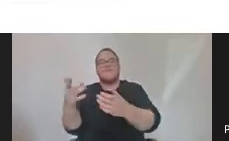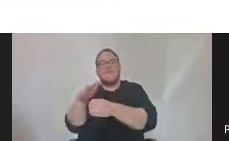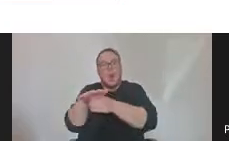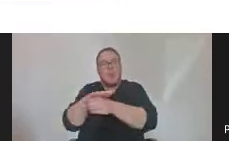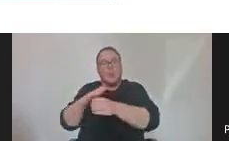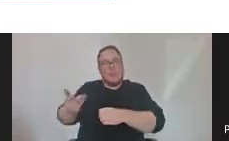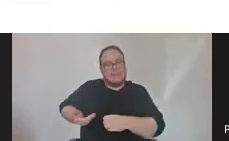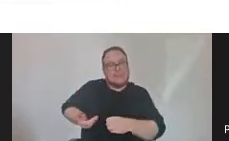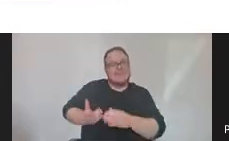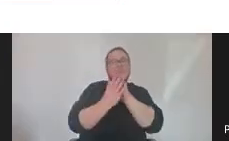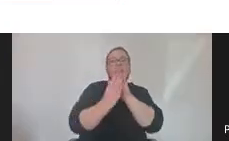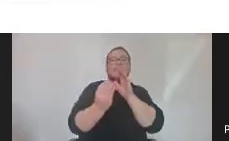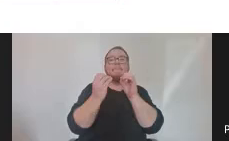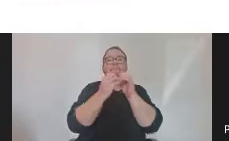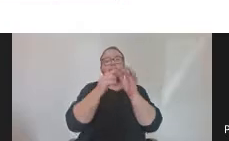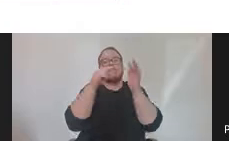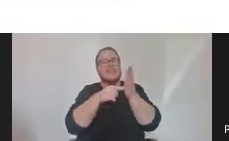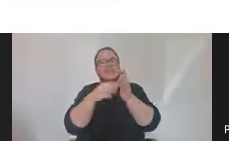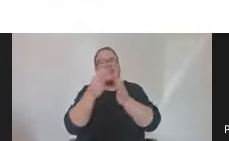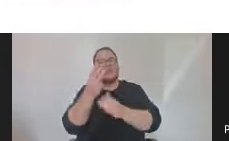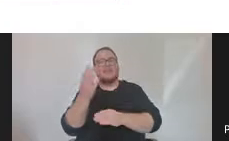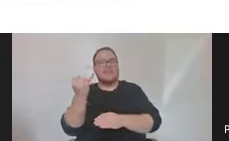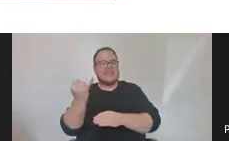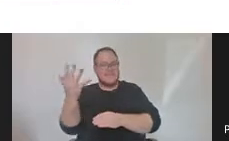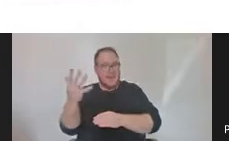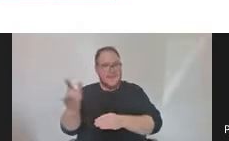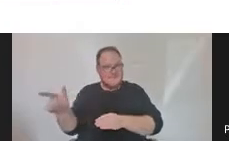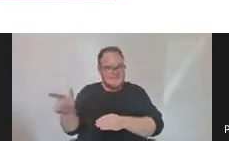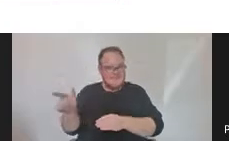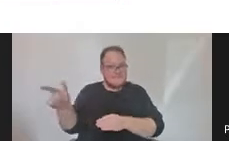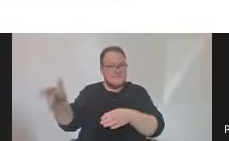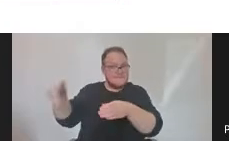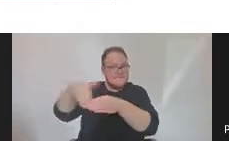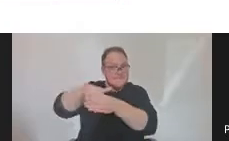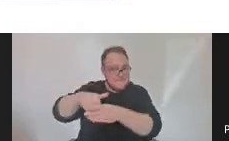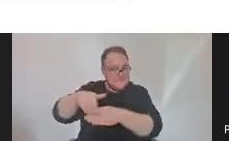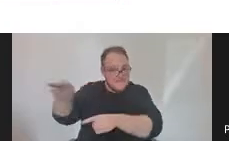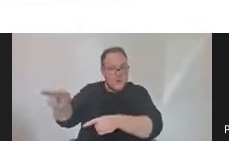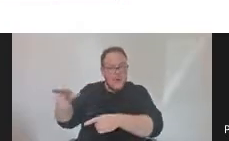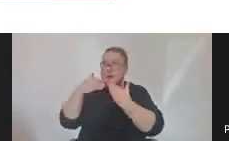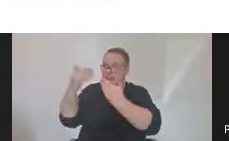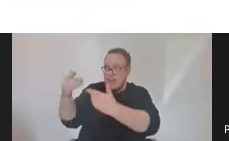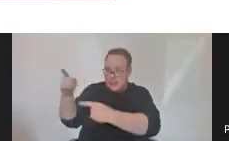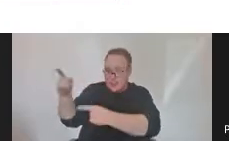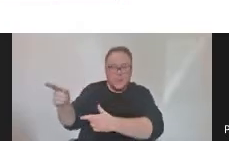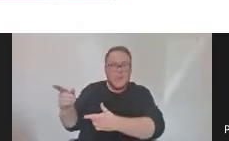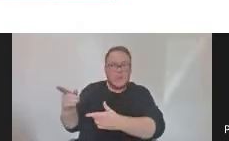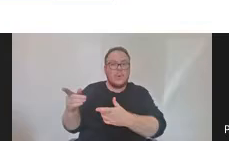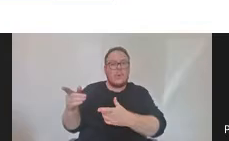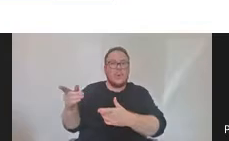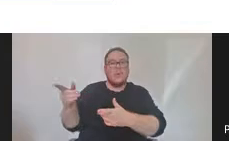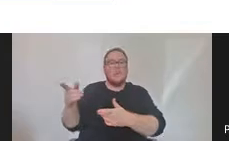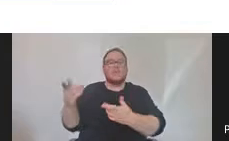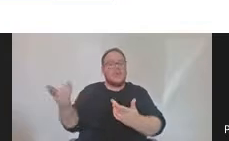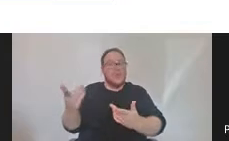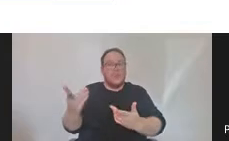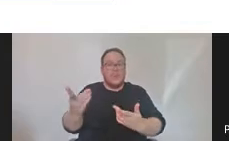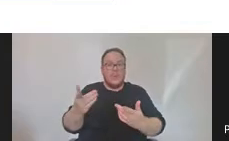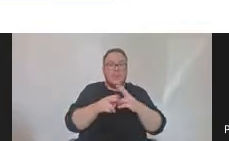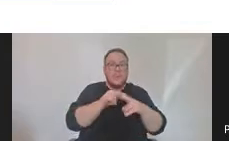etc., who employ lots and lots of people, were offering their services for pop-ups. Local knowledge of local people and